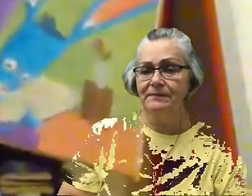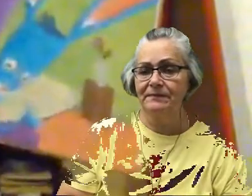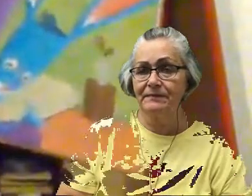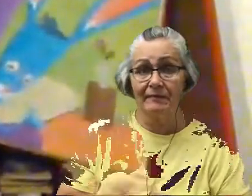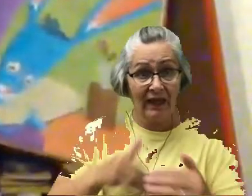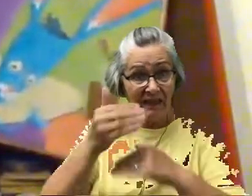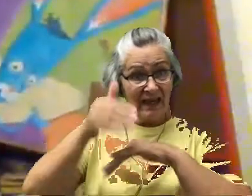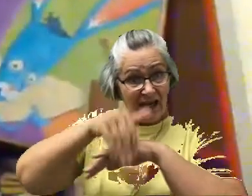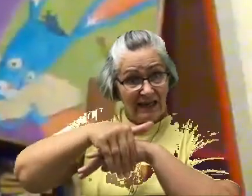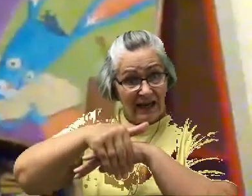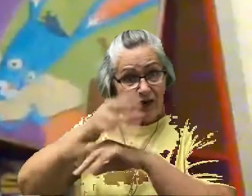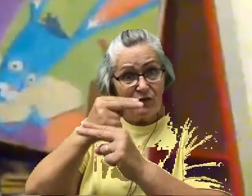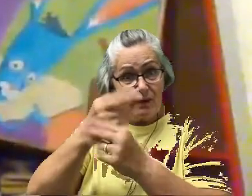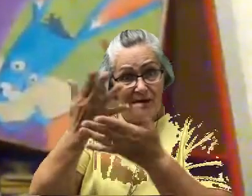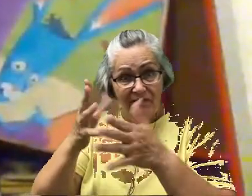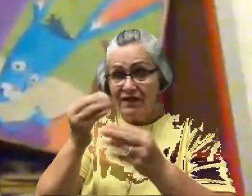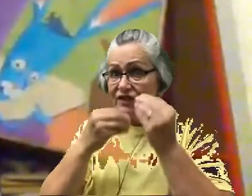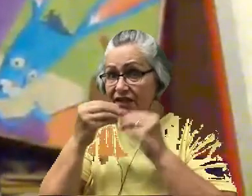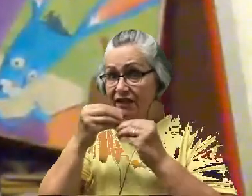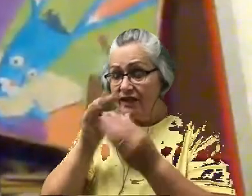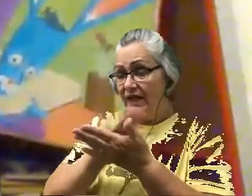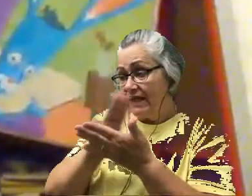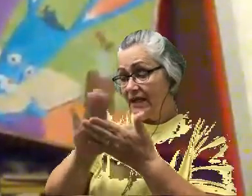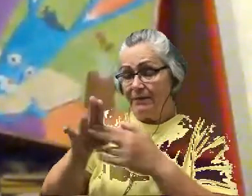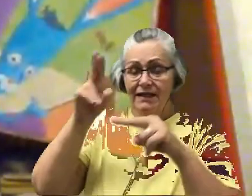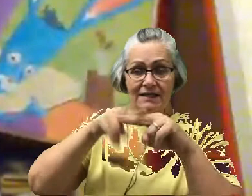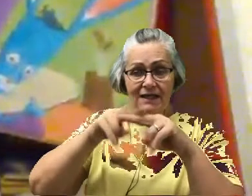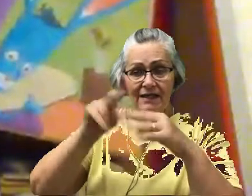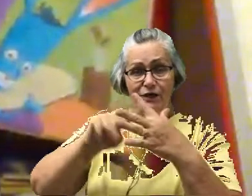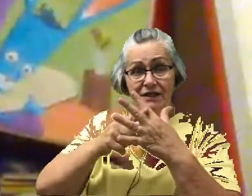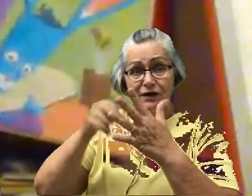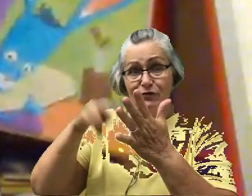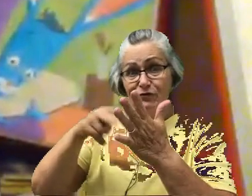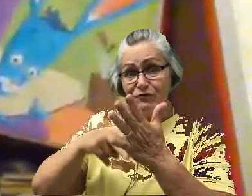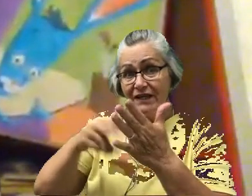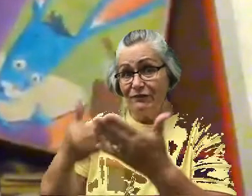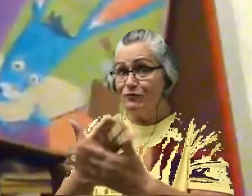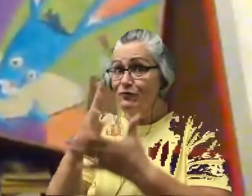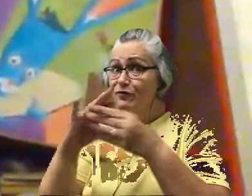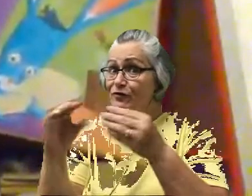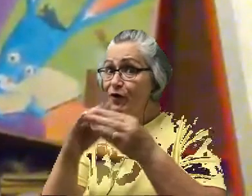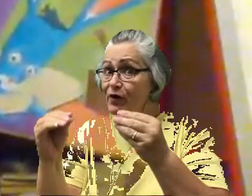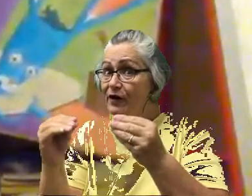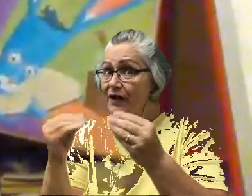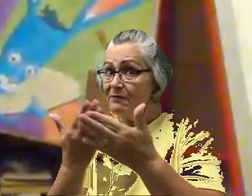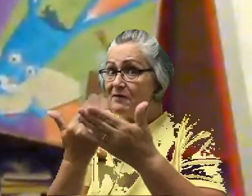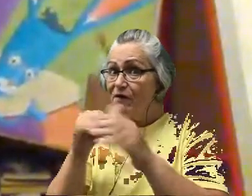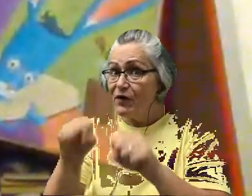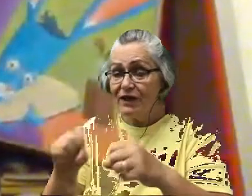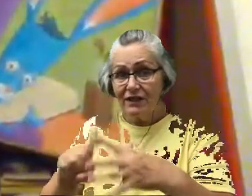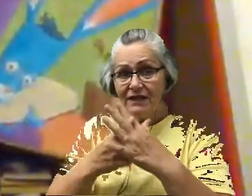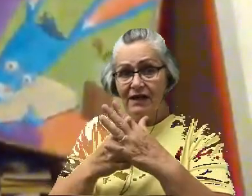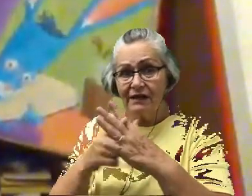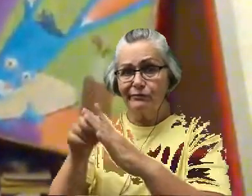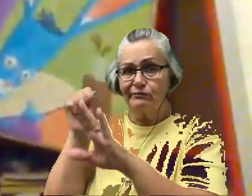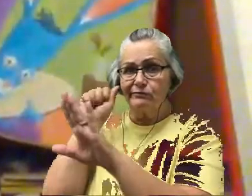The next evening, Rabbit finished dinner, tidied up, and sat down to read himself a new story. But before he could begin, there was